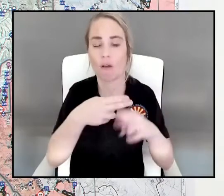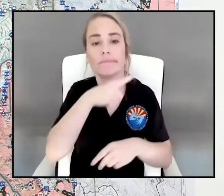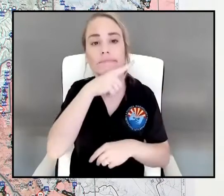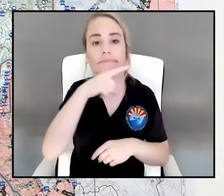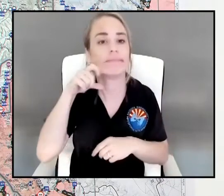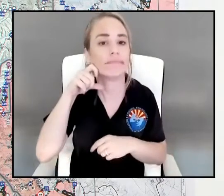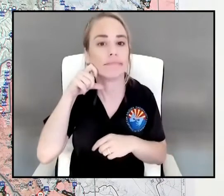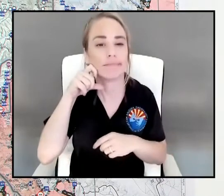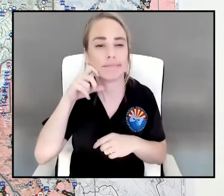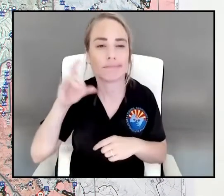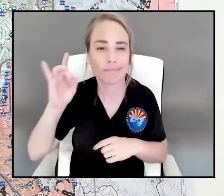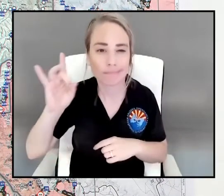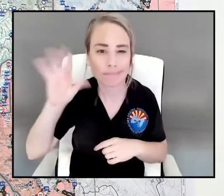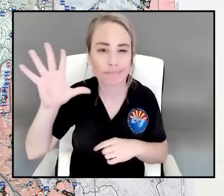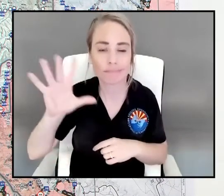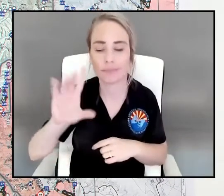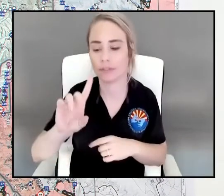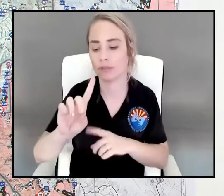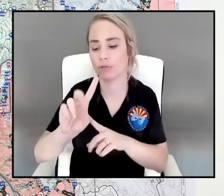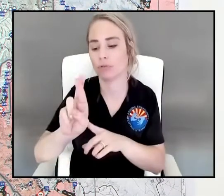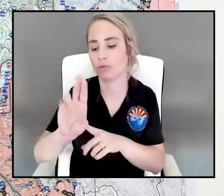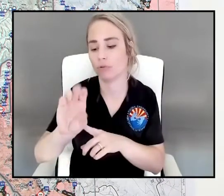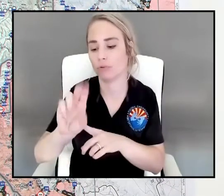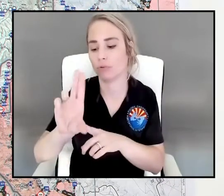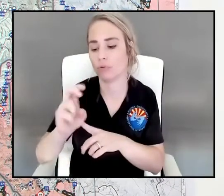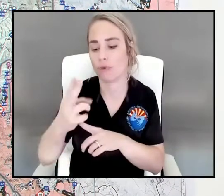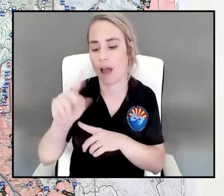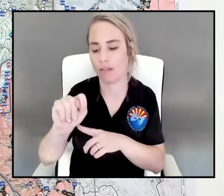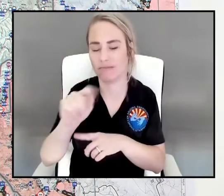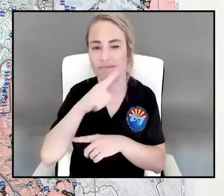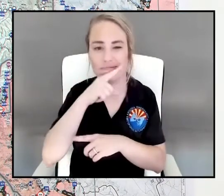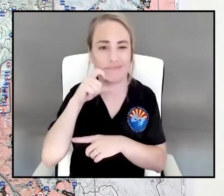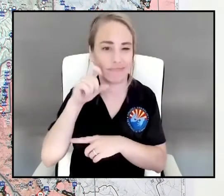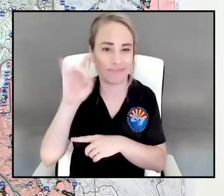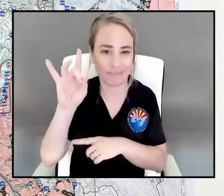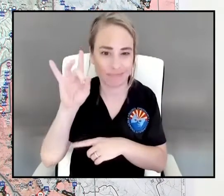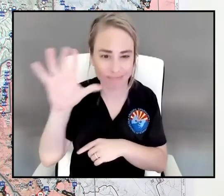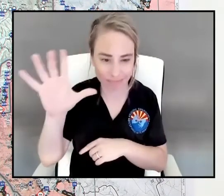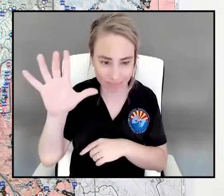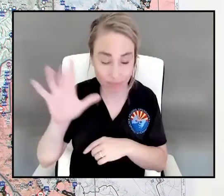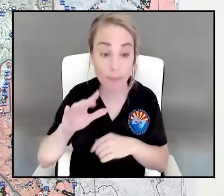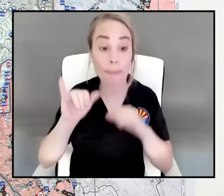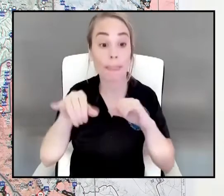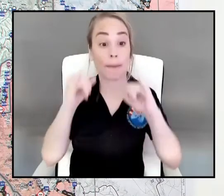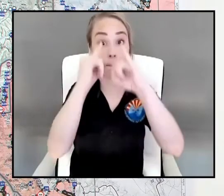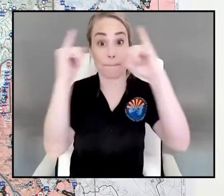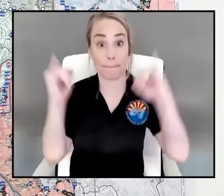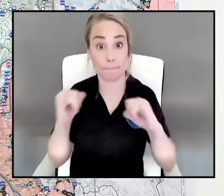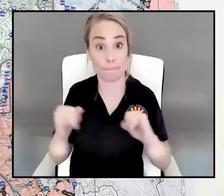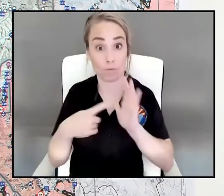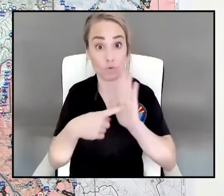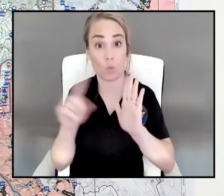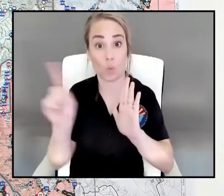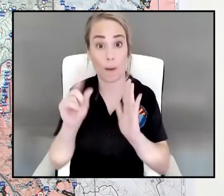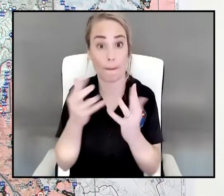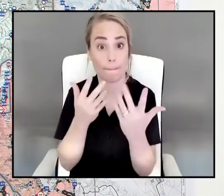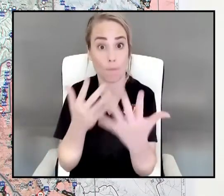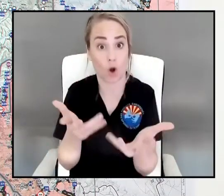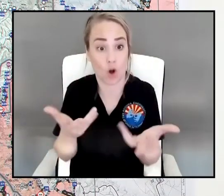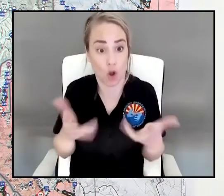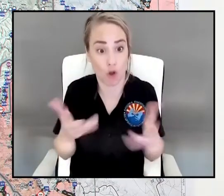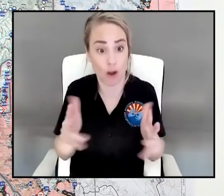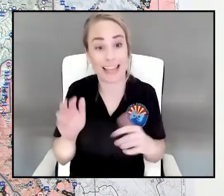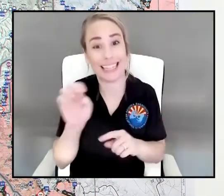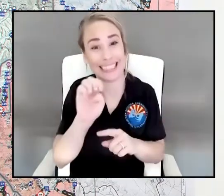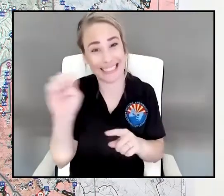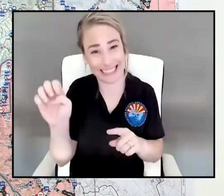conditions. And the star there represents roughly where the fire perimeter or burn scar is. And you can see further east, it's even worse with